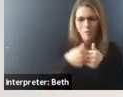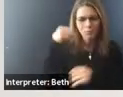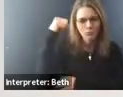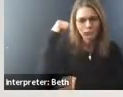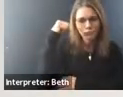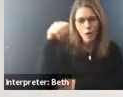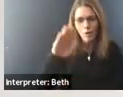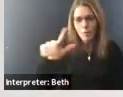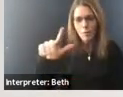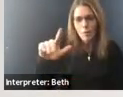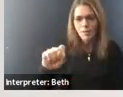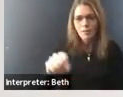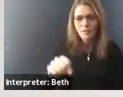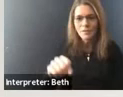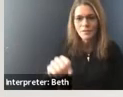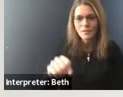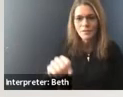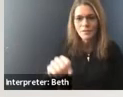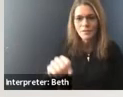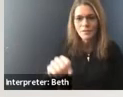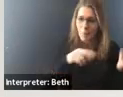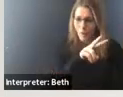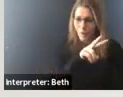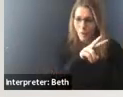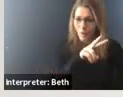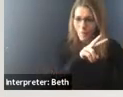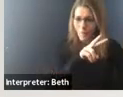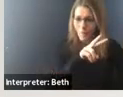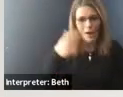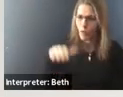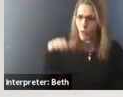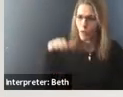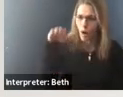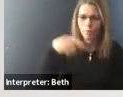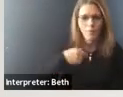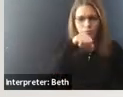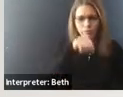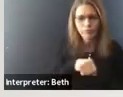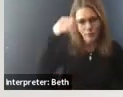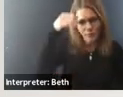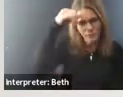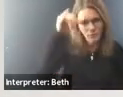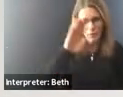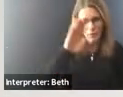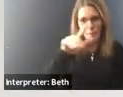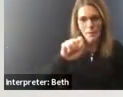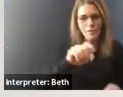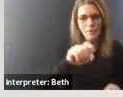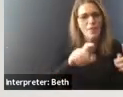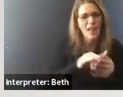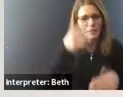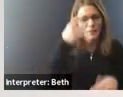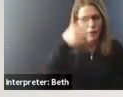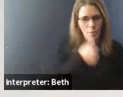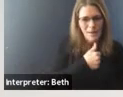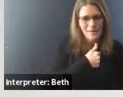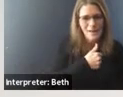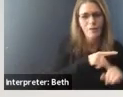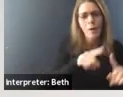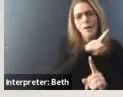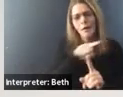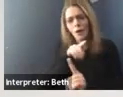fan, but that's my sell for the Bills there. So let's go back to what I'm here to talk